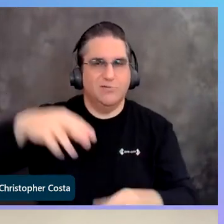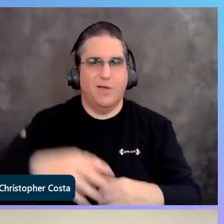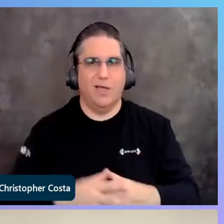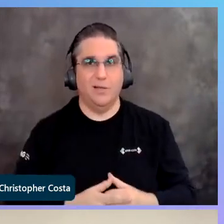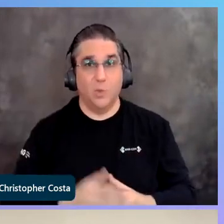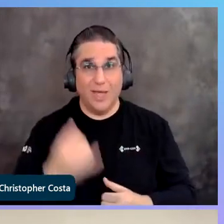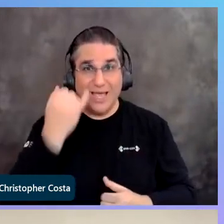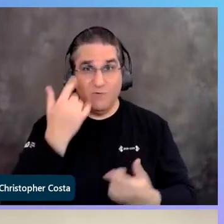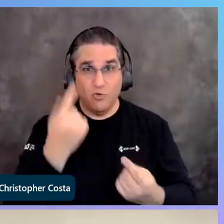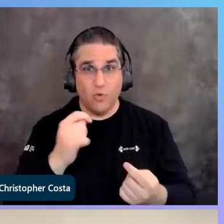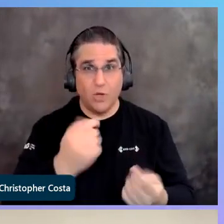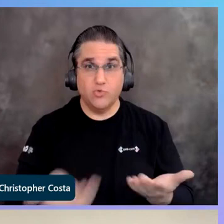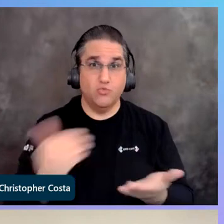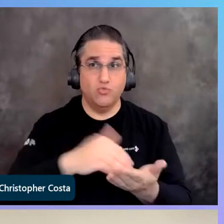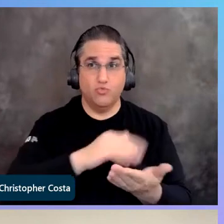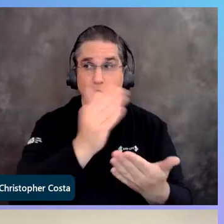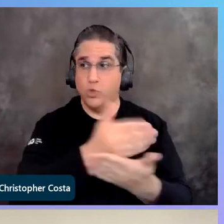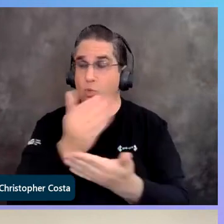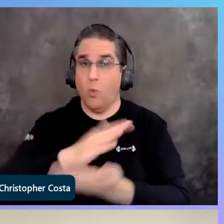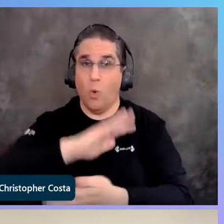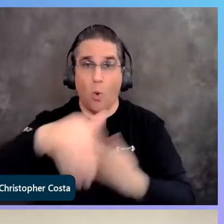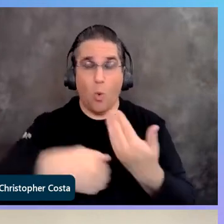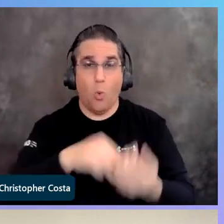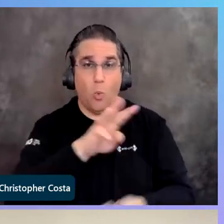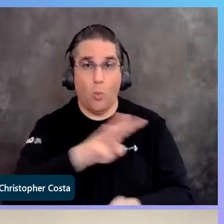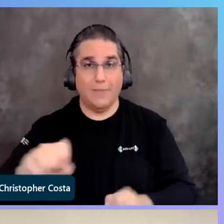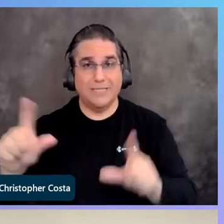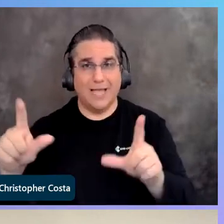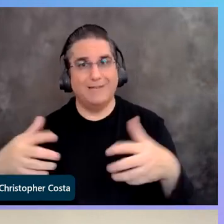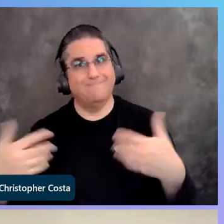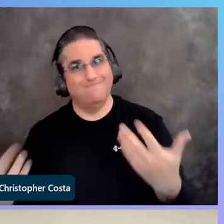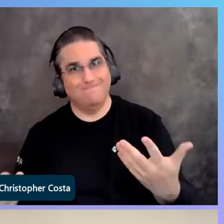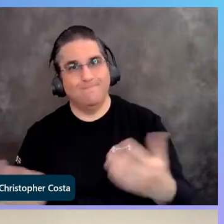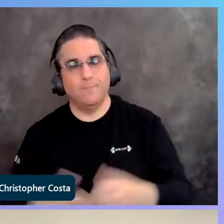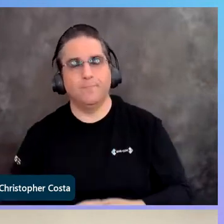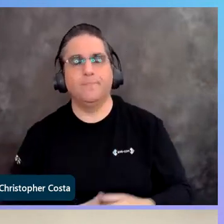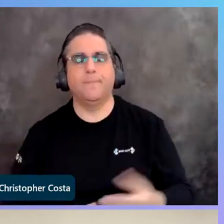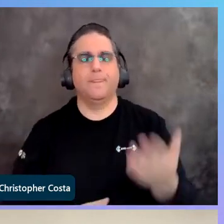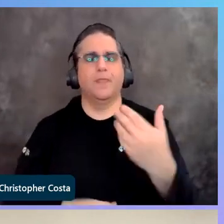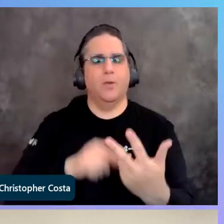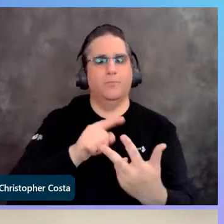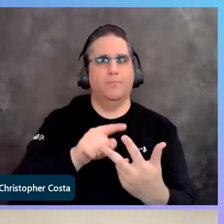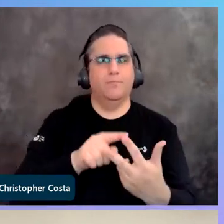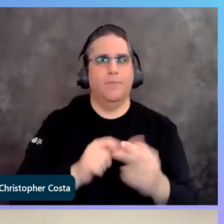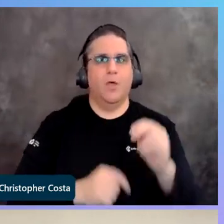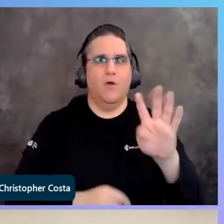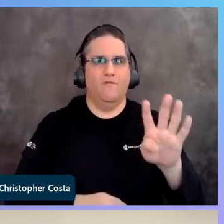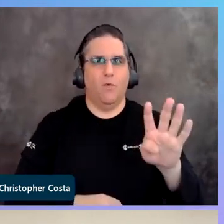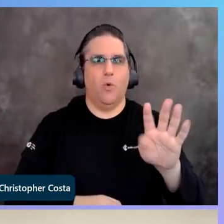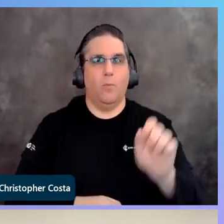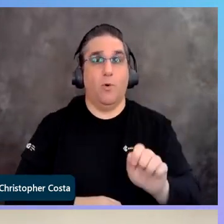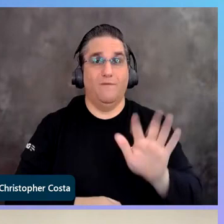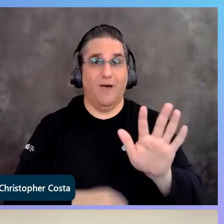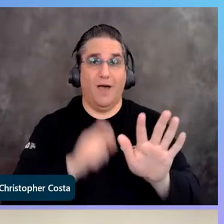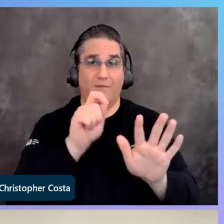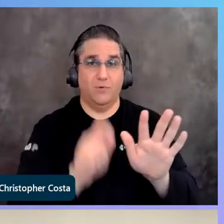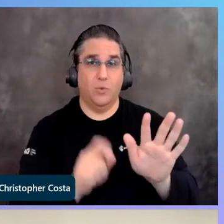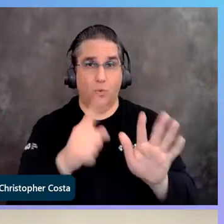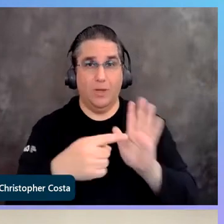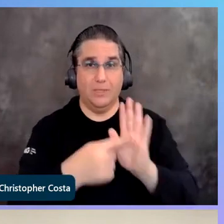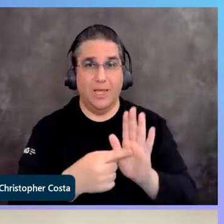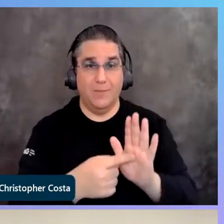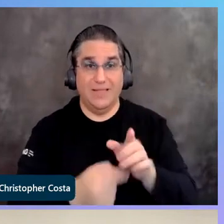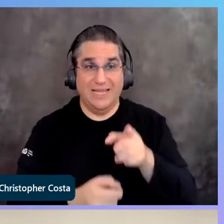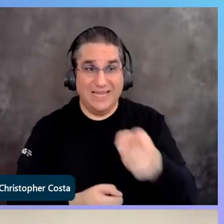website. Okay, on to the 4.5 example. Once again, this design would fail the APCA